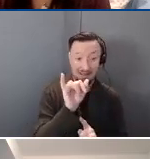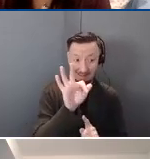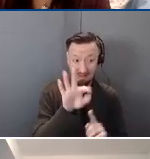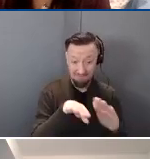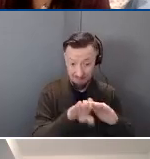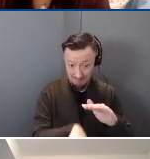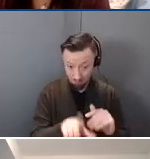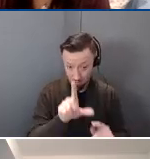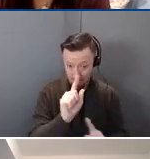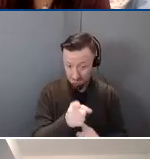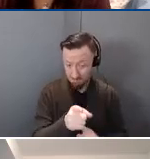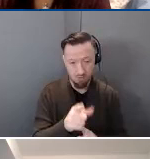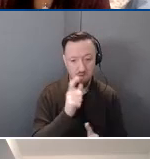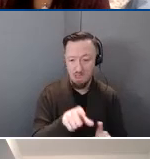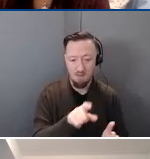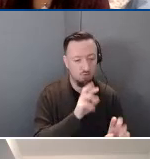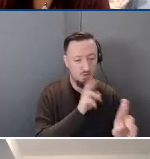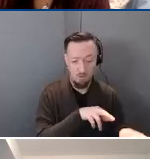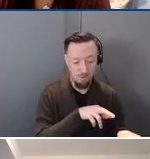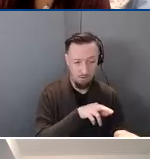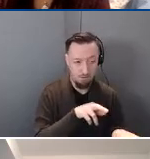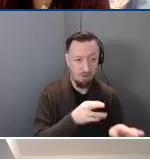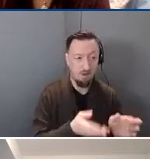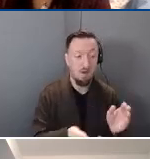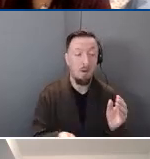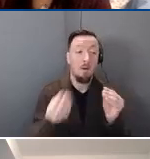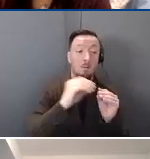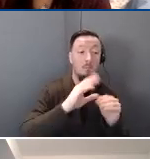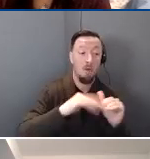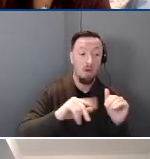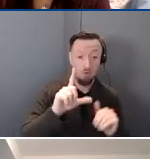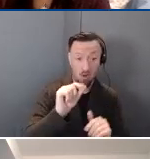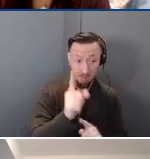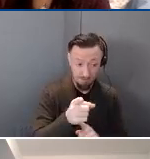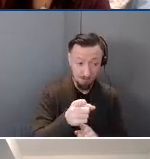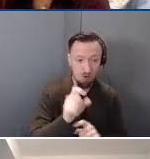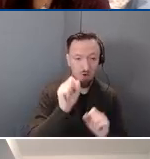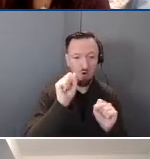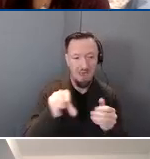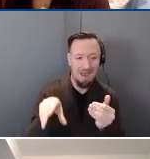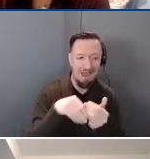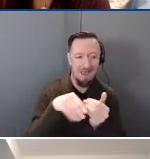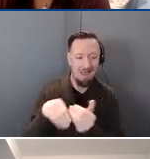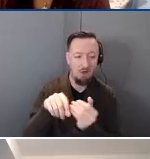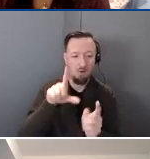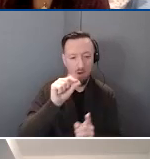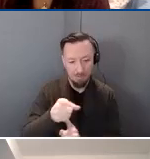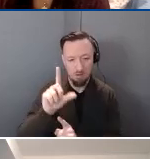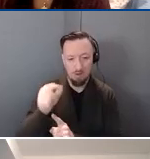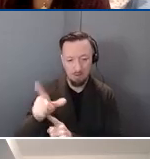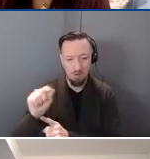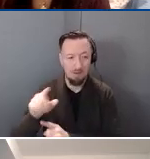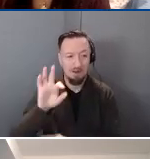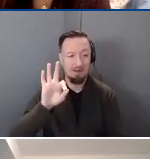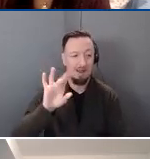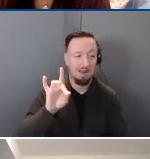was less than 20 minutes. And if it was more than 20 minutes, you could use the add-on code 98981, but it